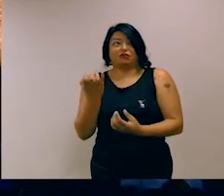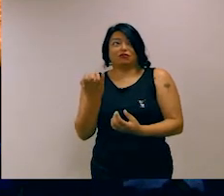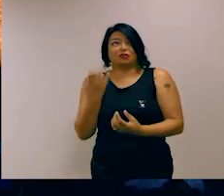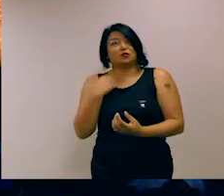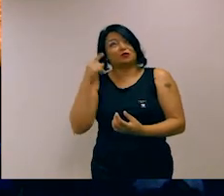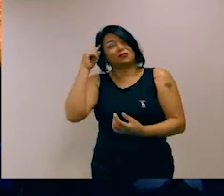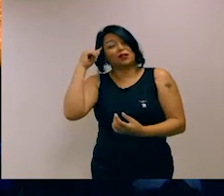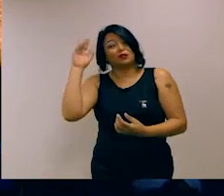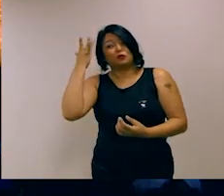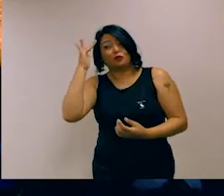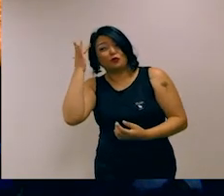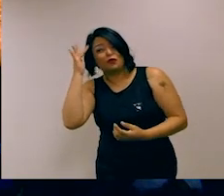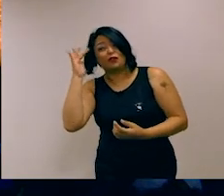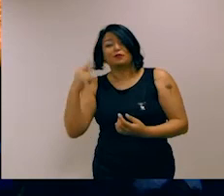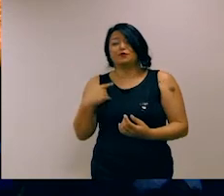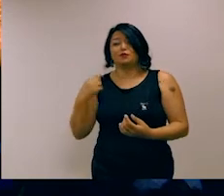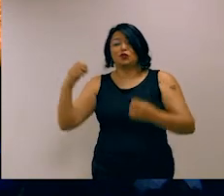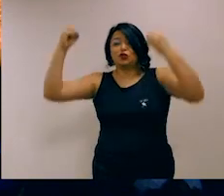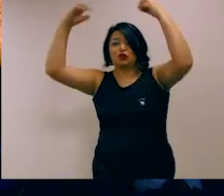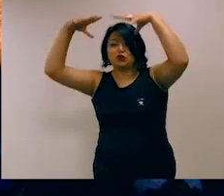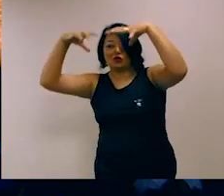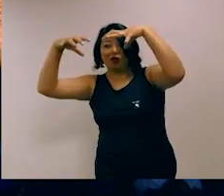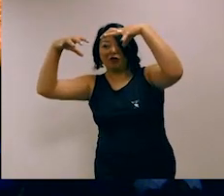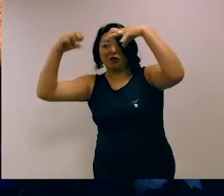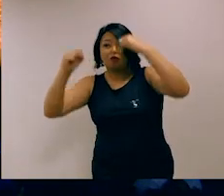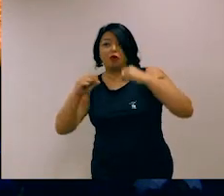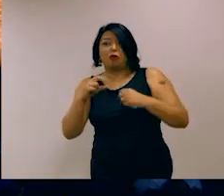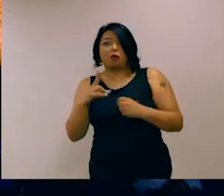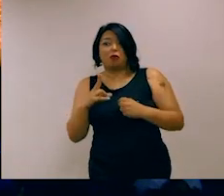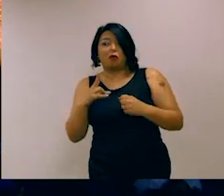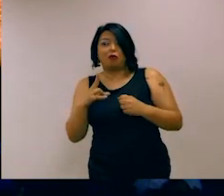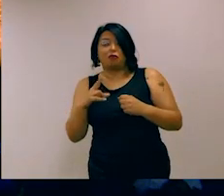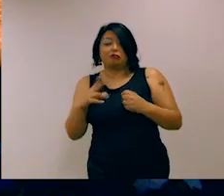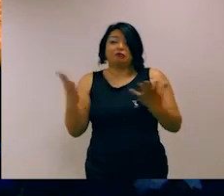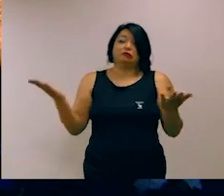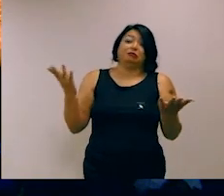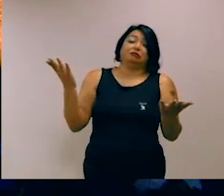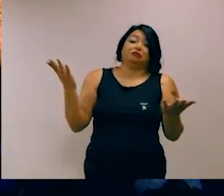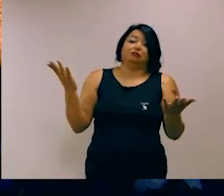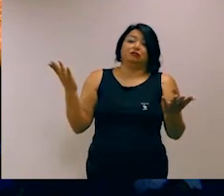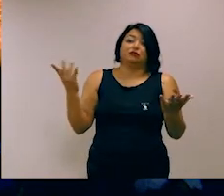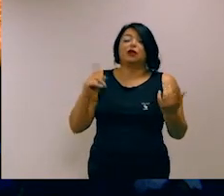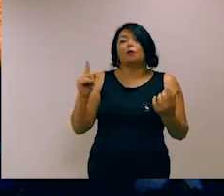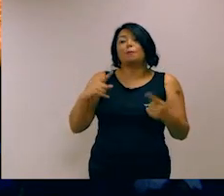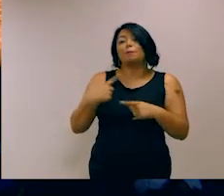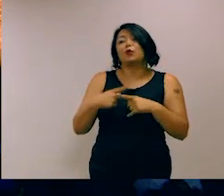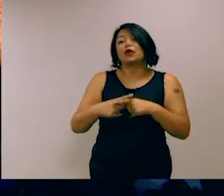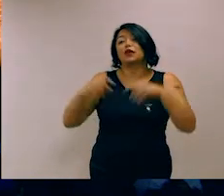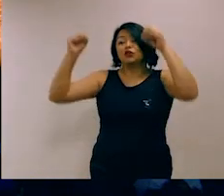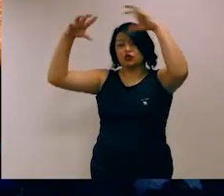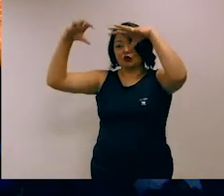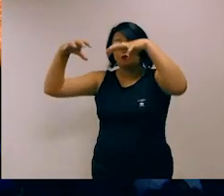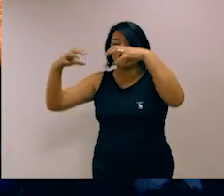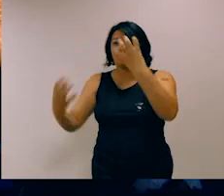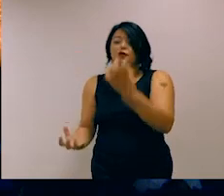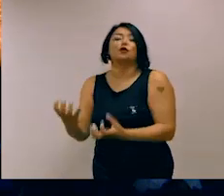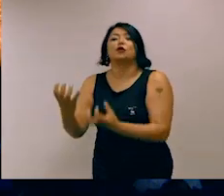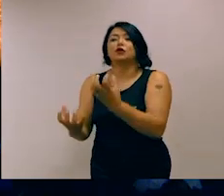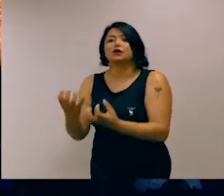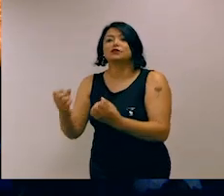trying to explain. I don't know if I want rains or no rains, because if there is rain, the fires go down.